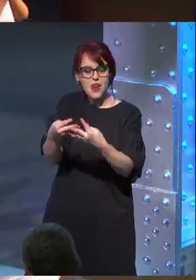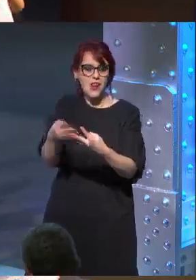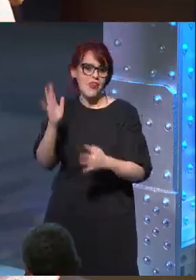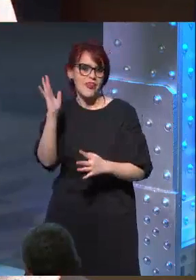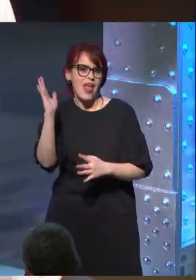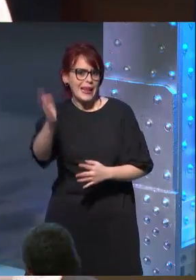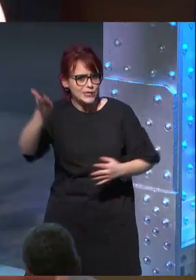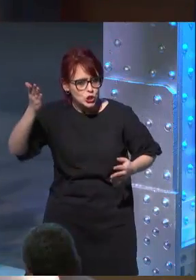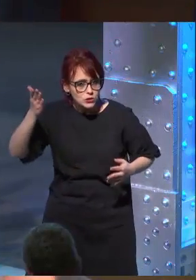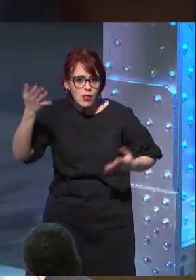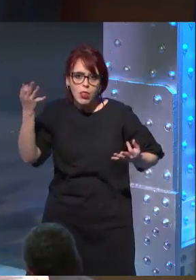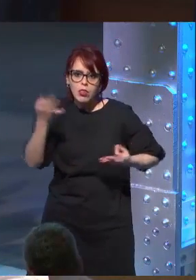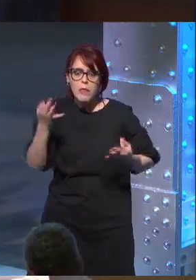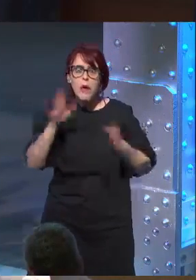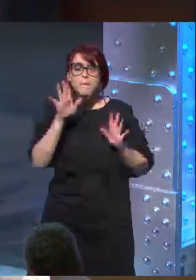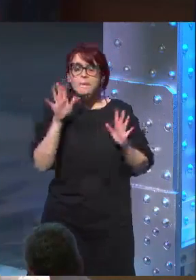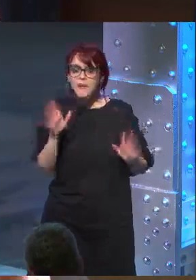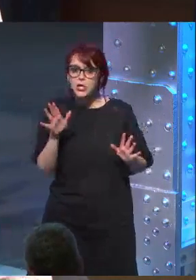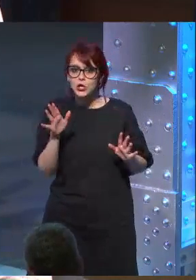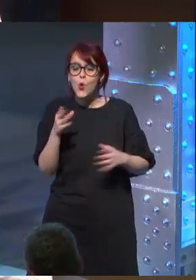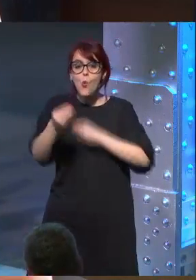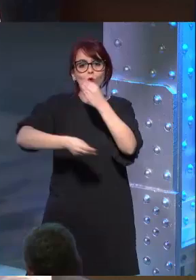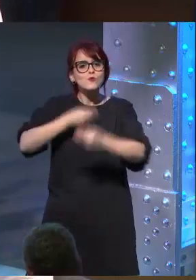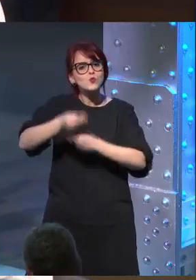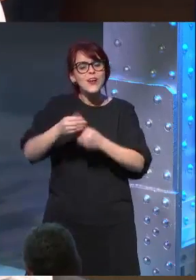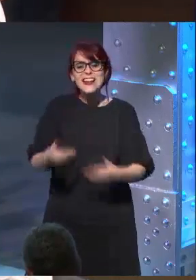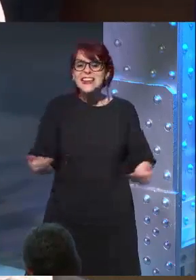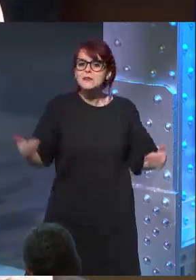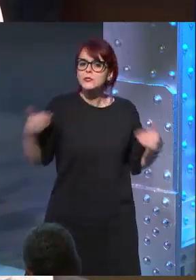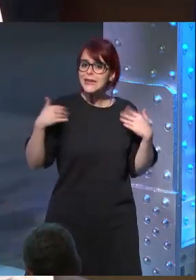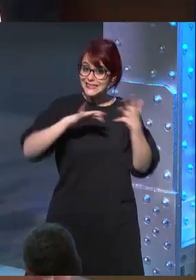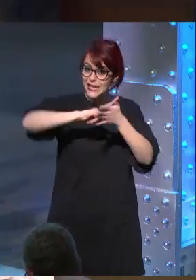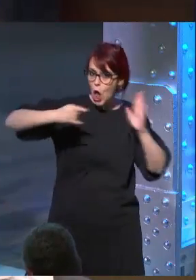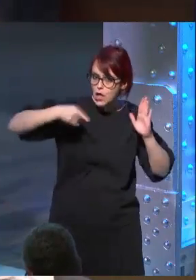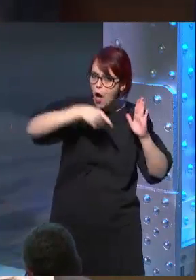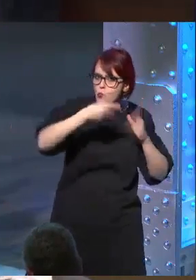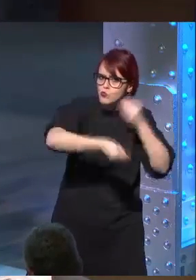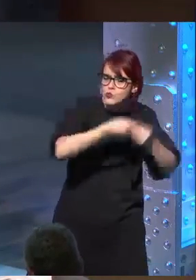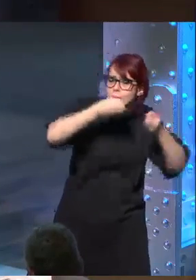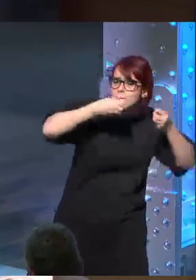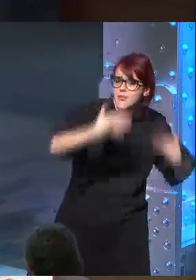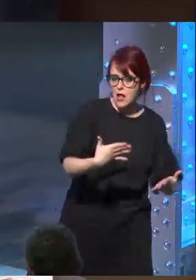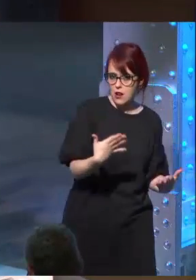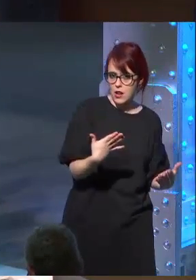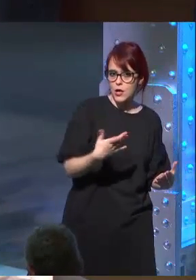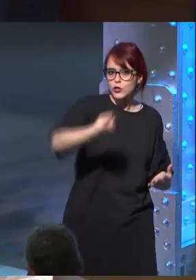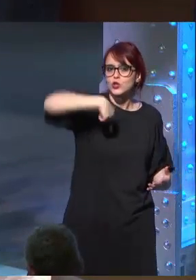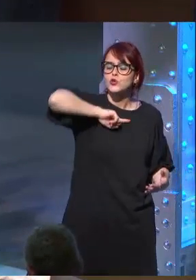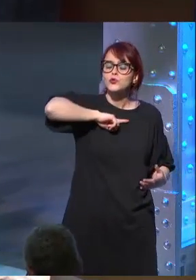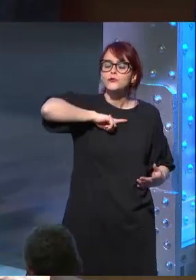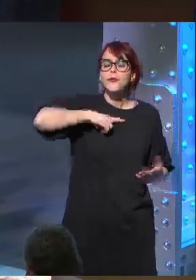data, but cyber crimes have a greater repercussion. But when we are responsible in the use